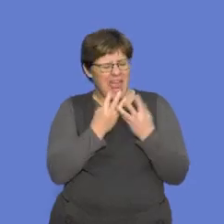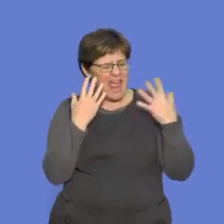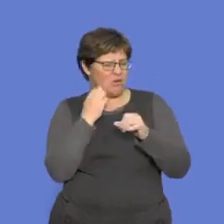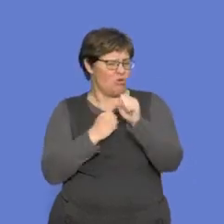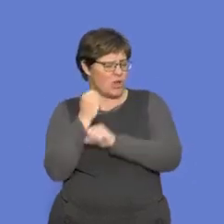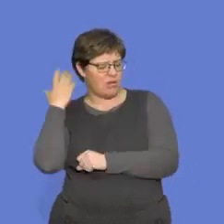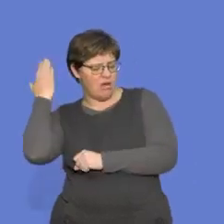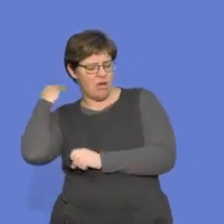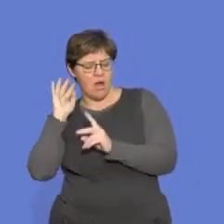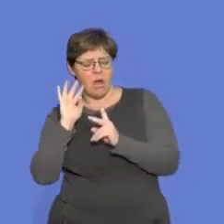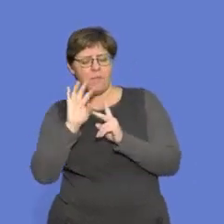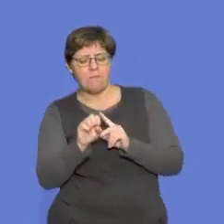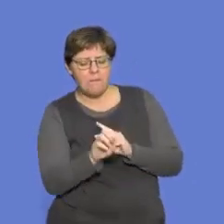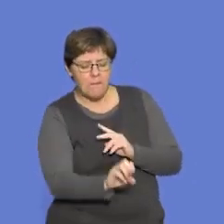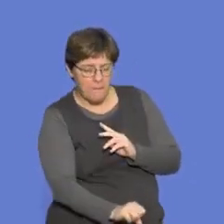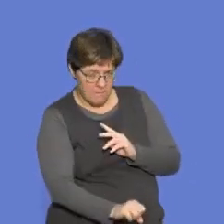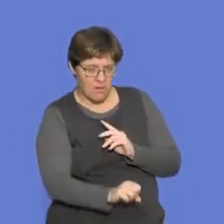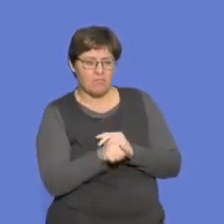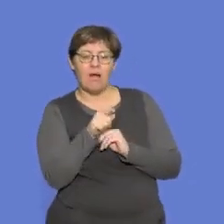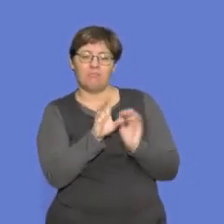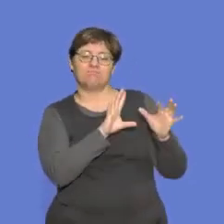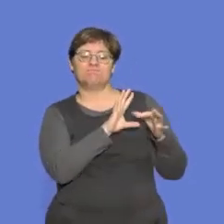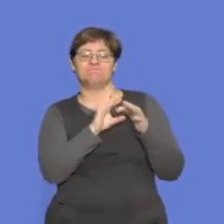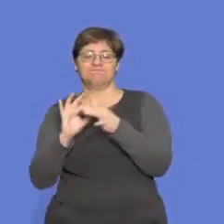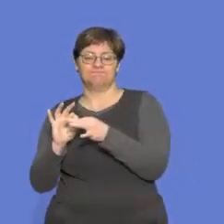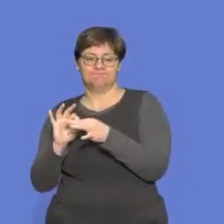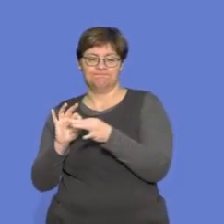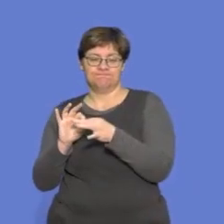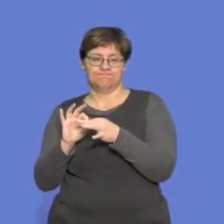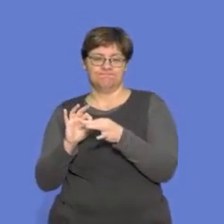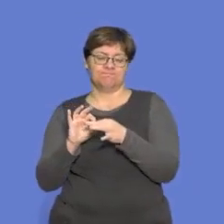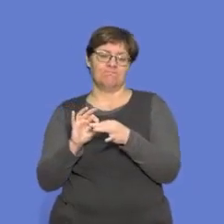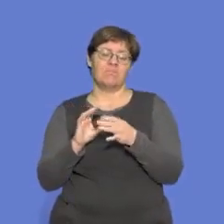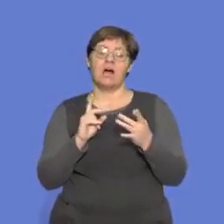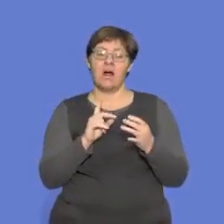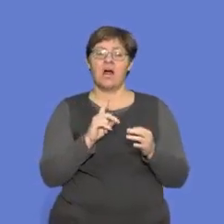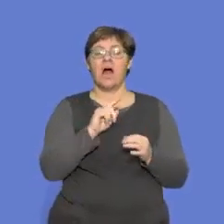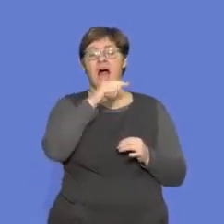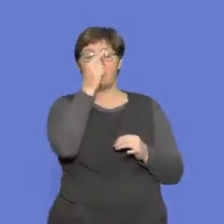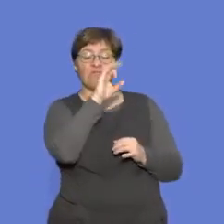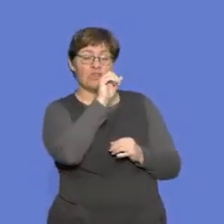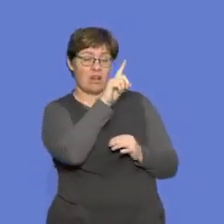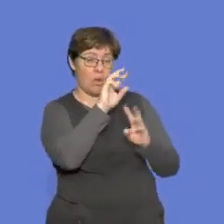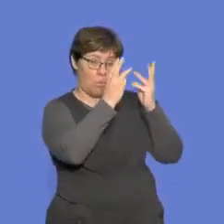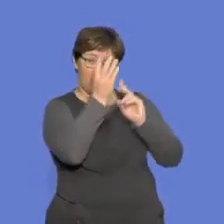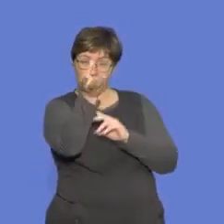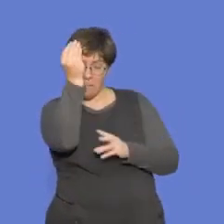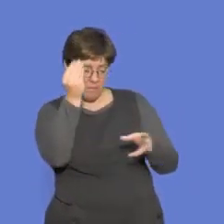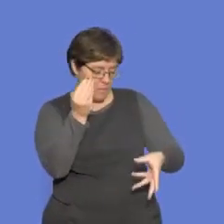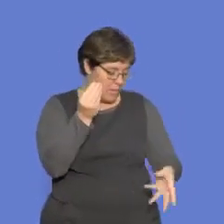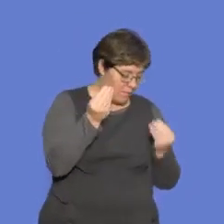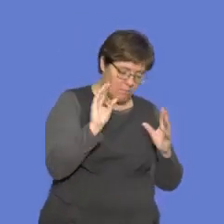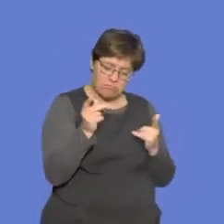form the key to us being able to link together the finds of other fossils from around the world. And so with that, we're able to kind